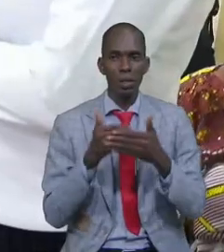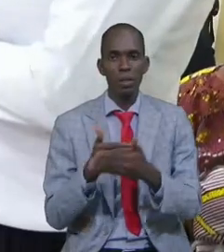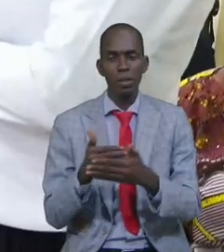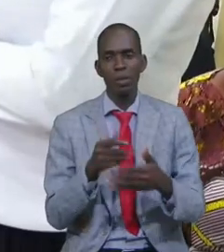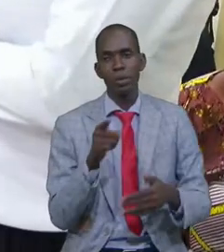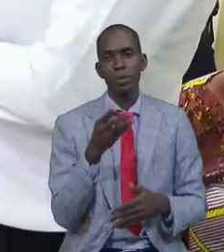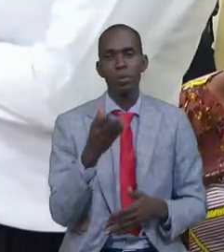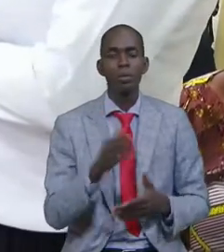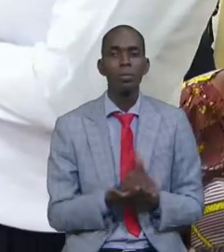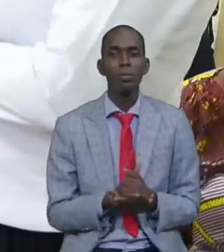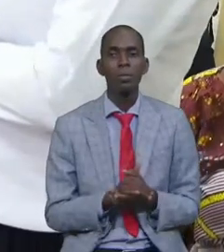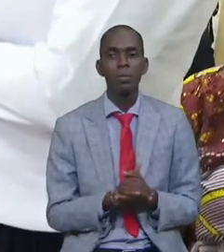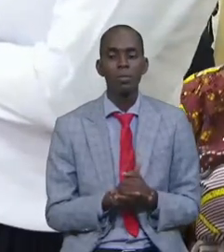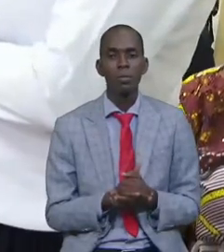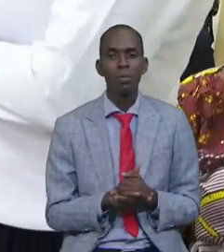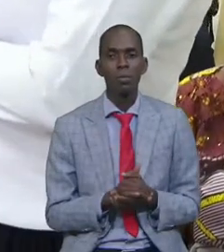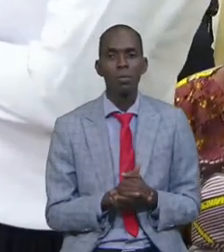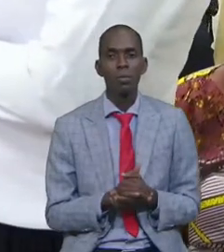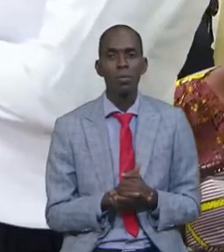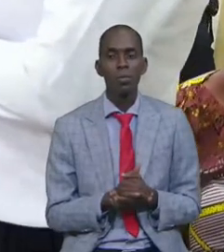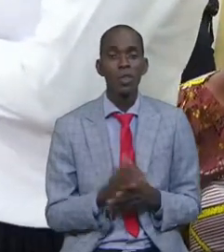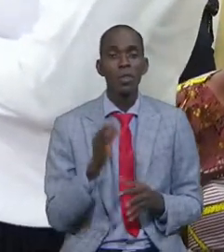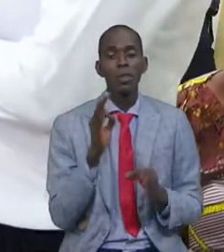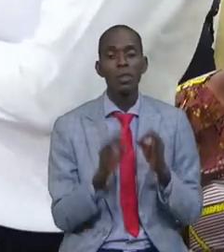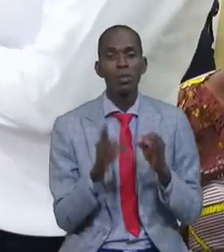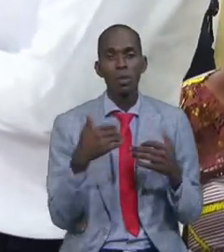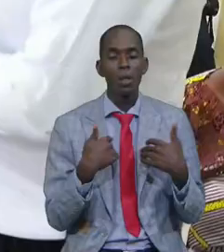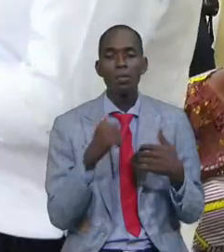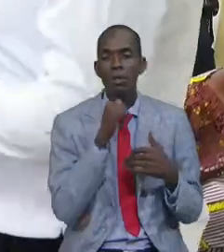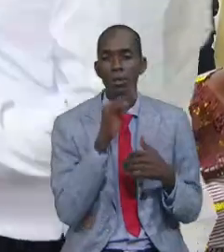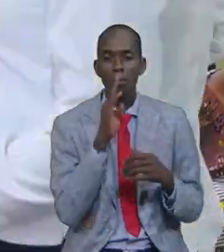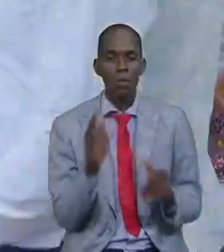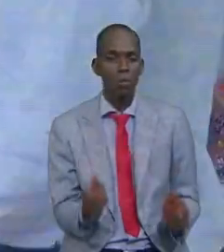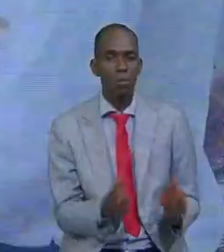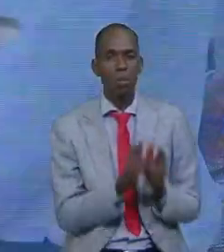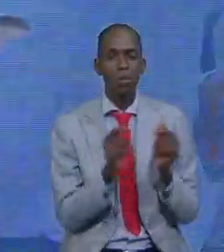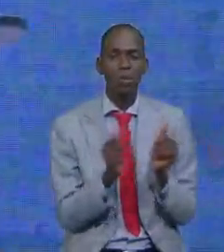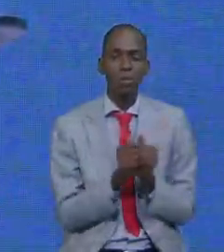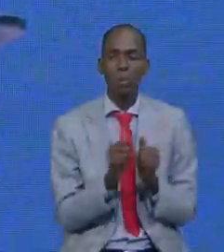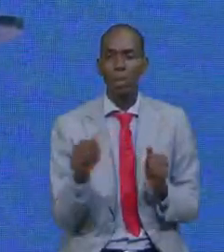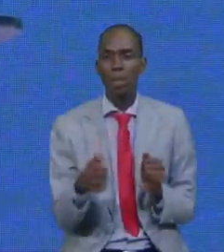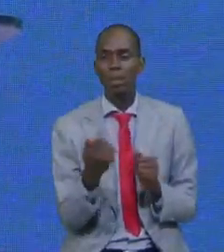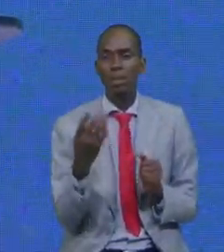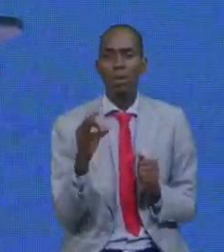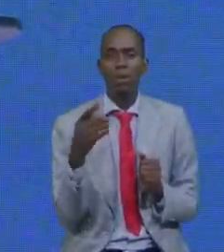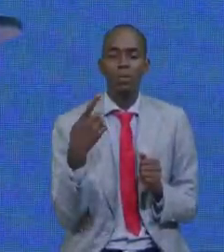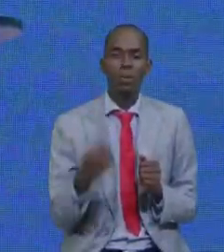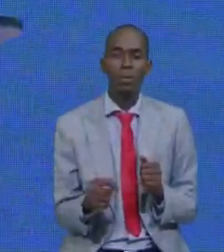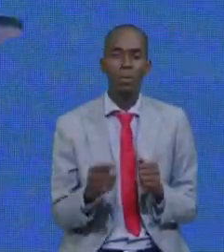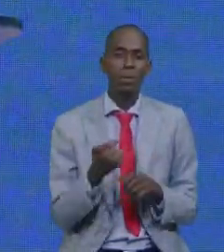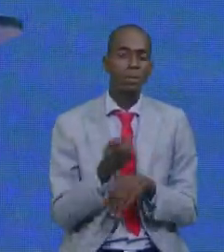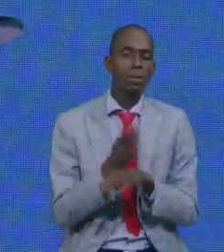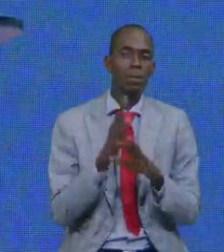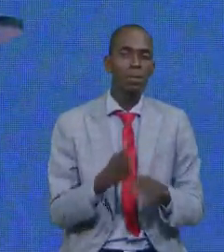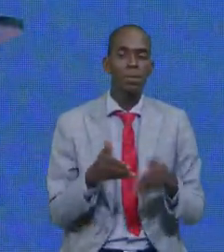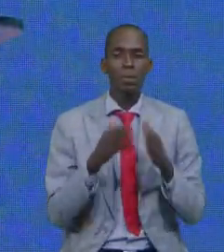If the counselors have not attended to you, please still stand until a counselor